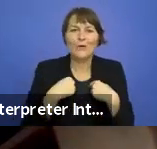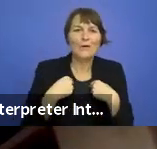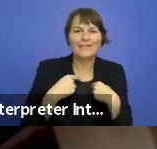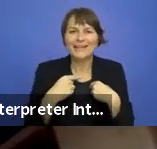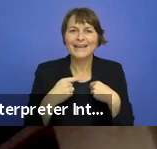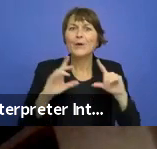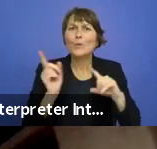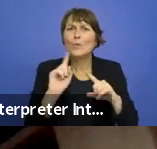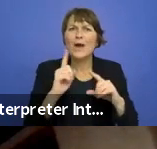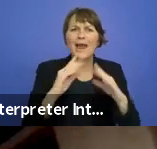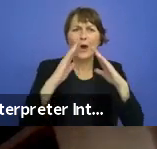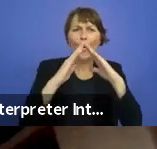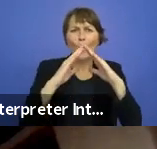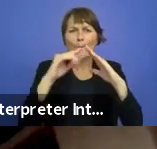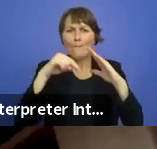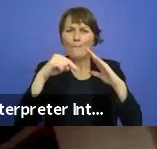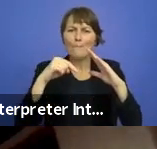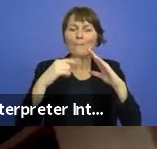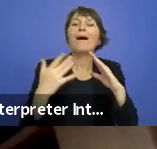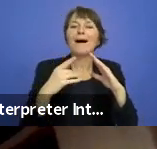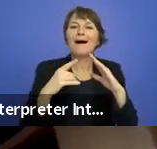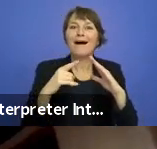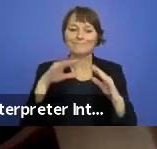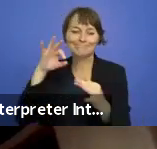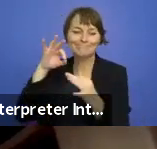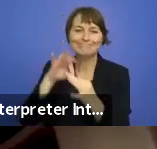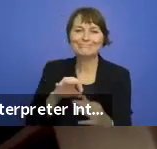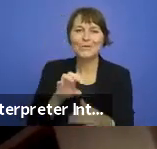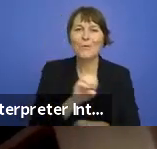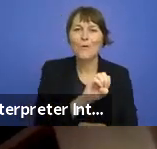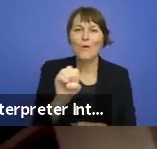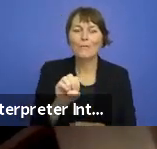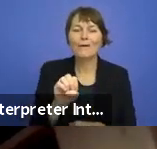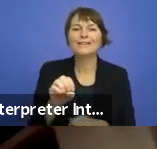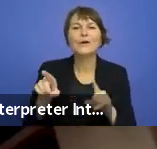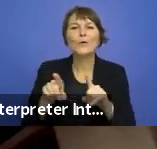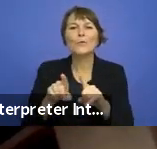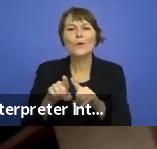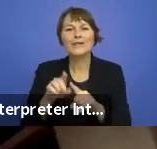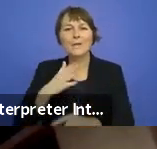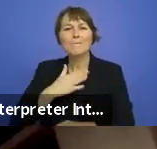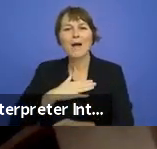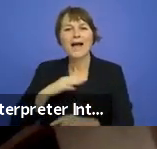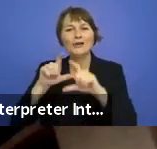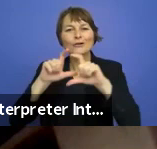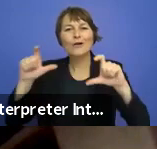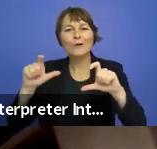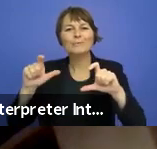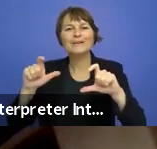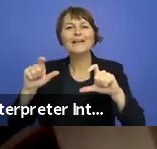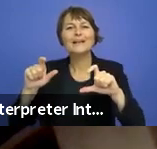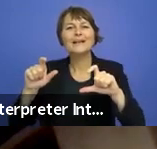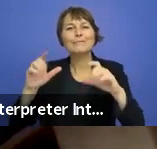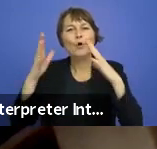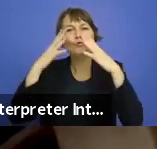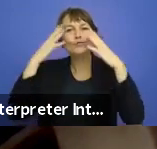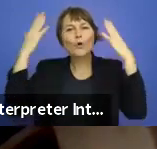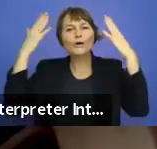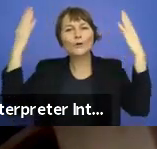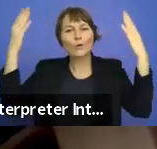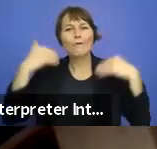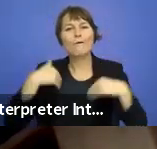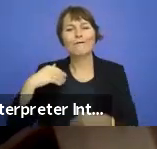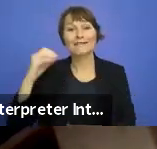in Europe. Together with the Royal Shakespeare Company and all the artists involved, I am trying to find a way that this work can survive.